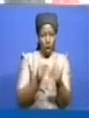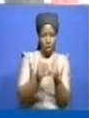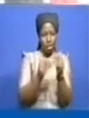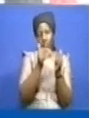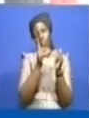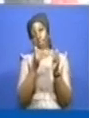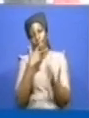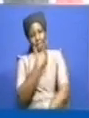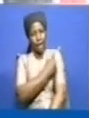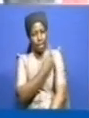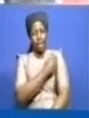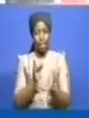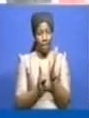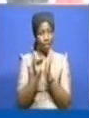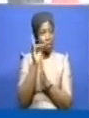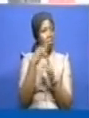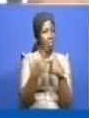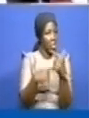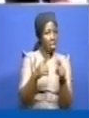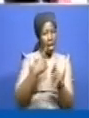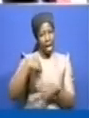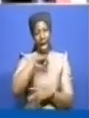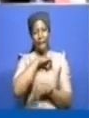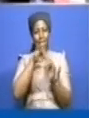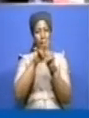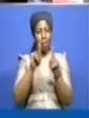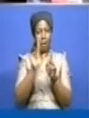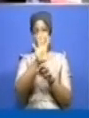development was going on, we ourselves as an African Union,